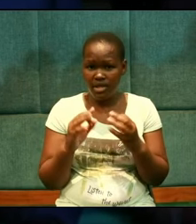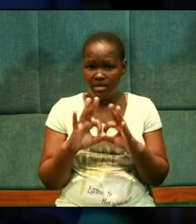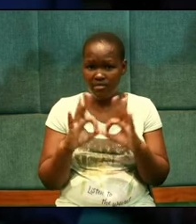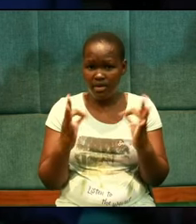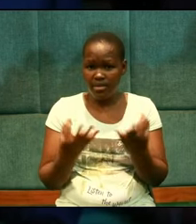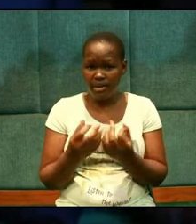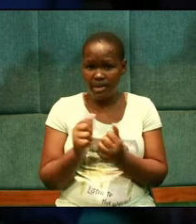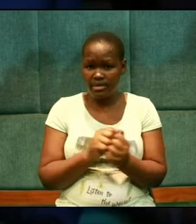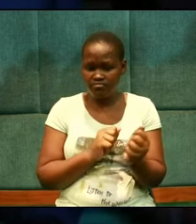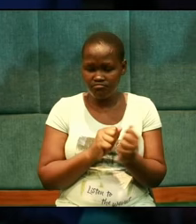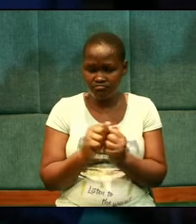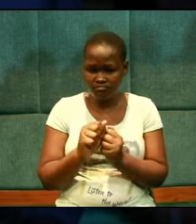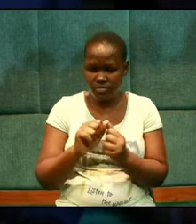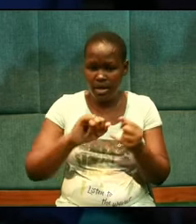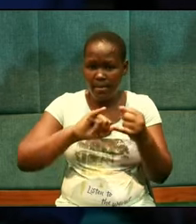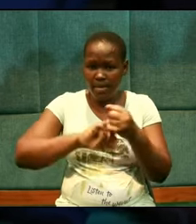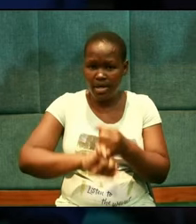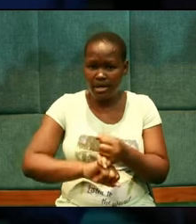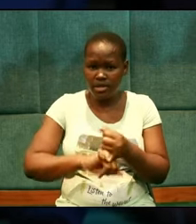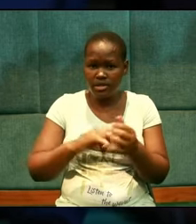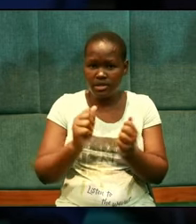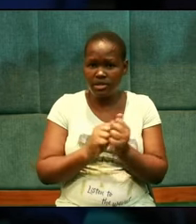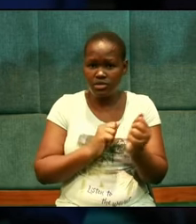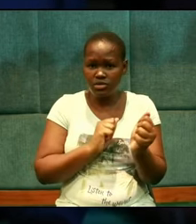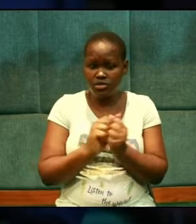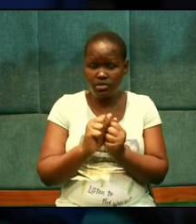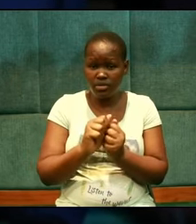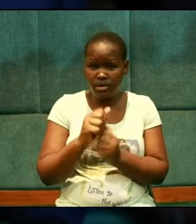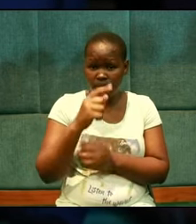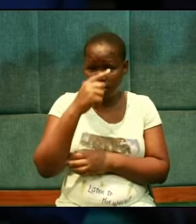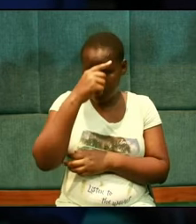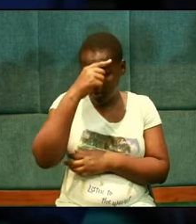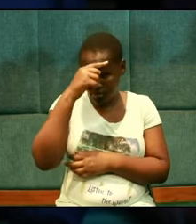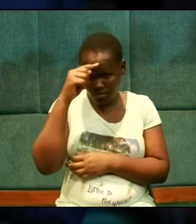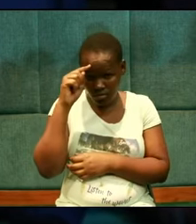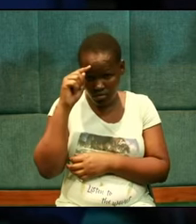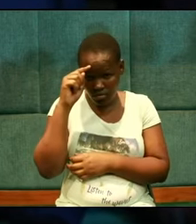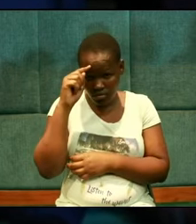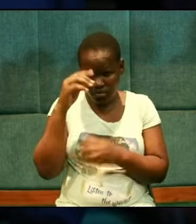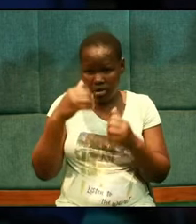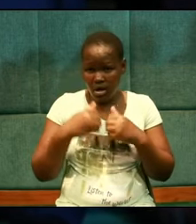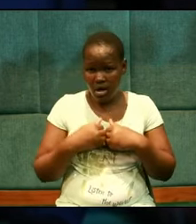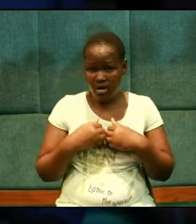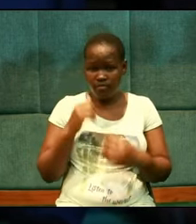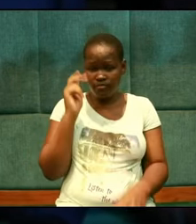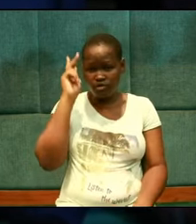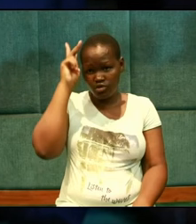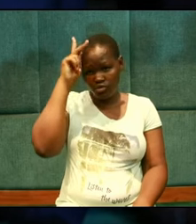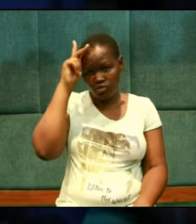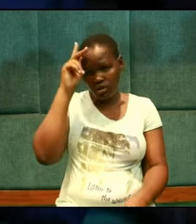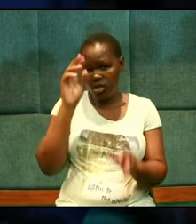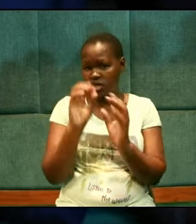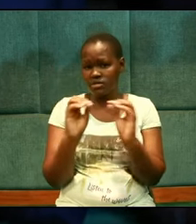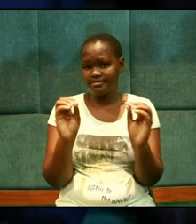destroyed. Many marriages are destroyed just because of lack of knowledge.